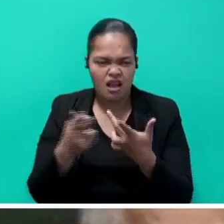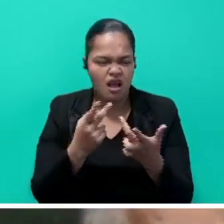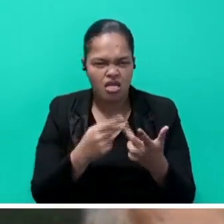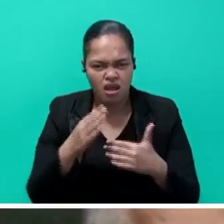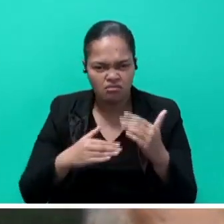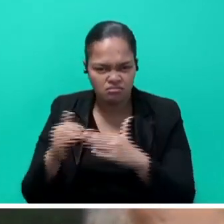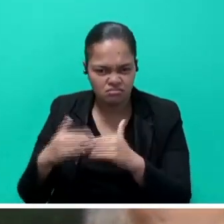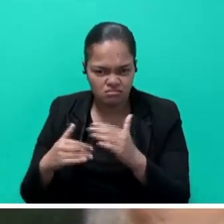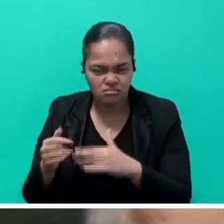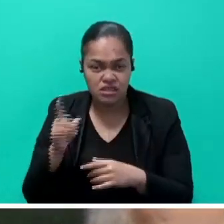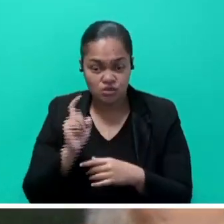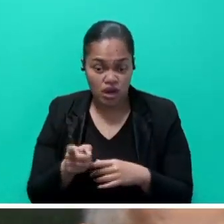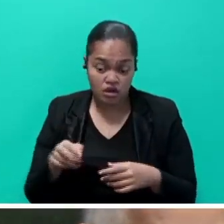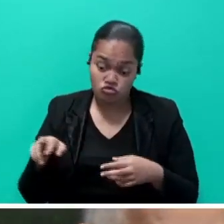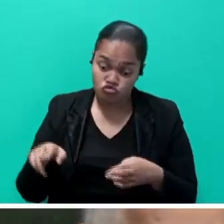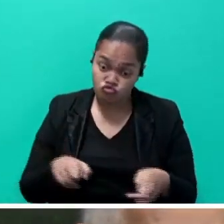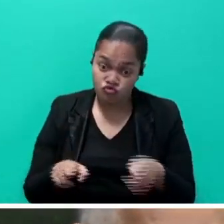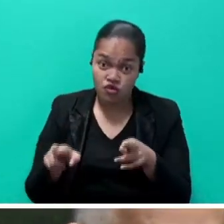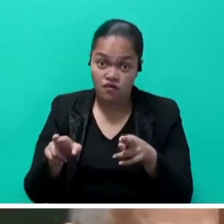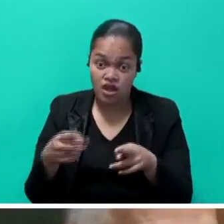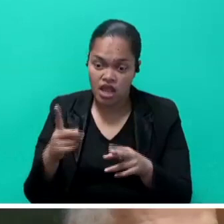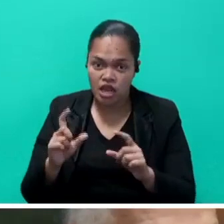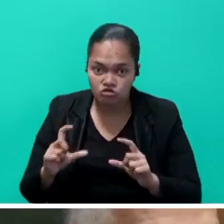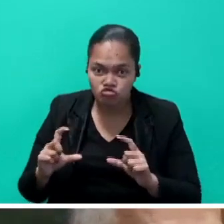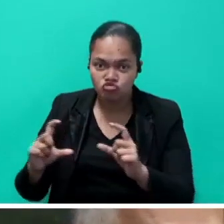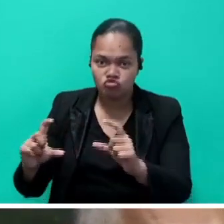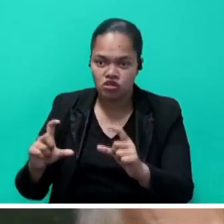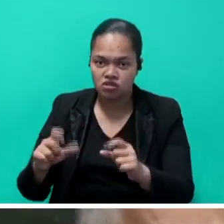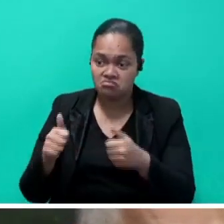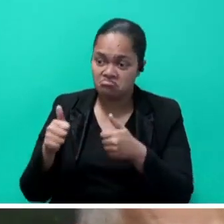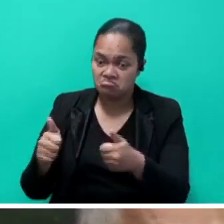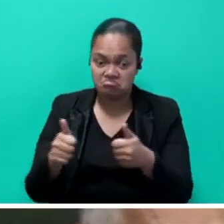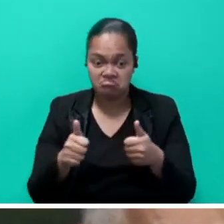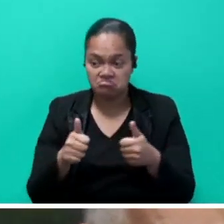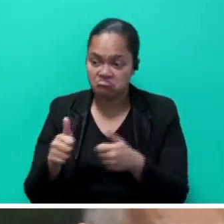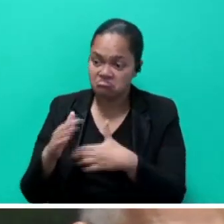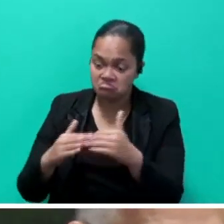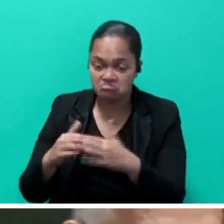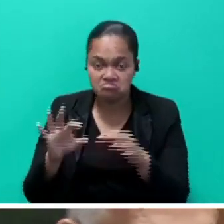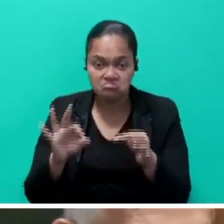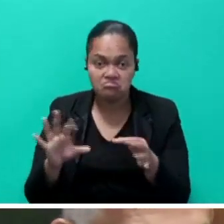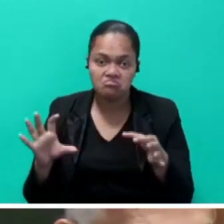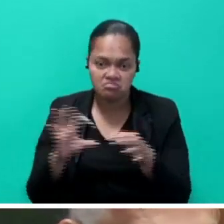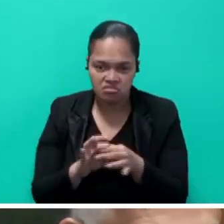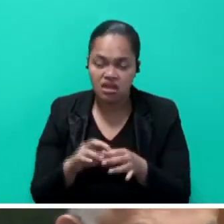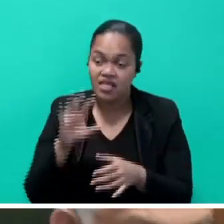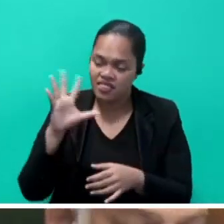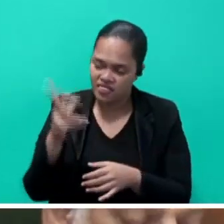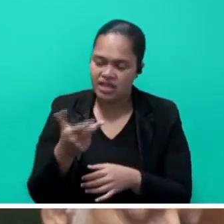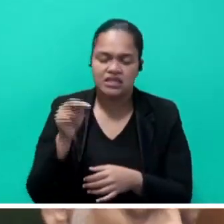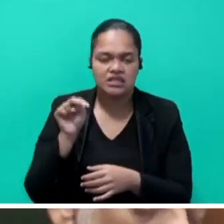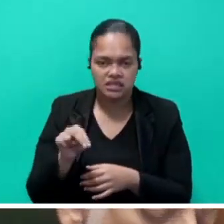Since the rivers and creeks are an integral part of our ecosystems, they need to be restored